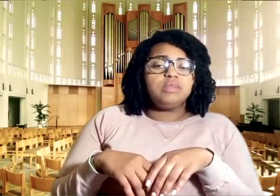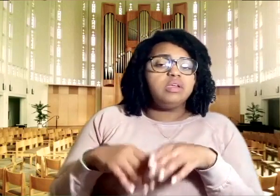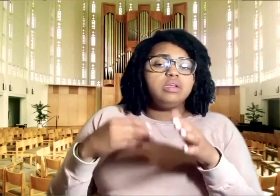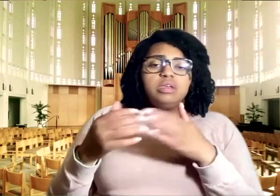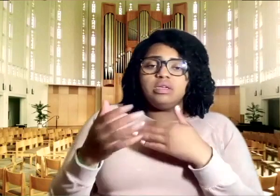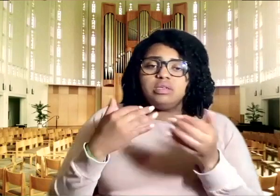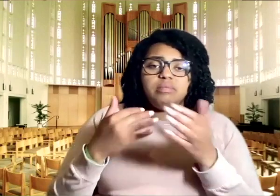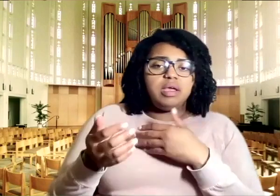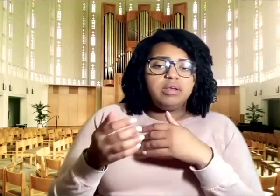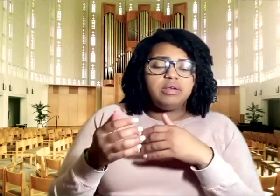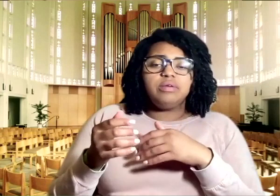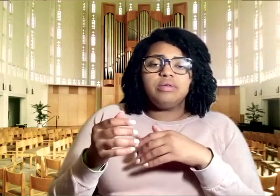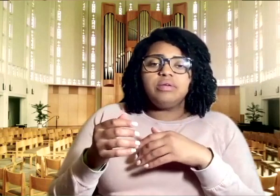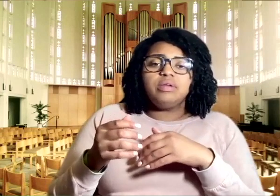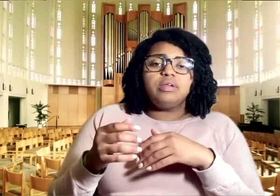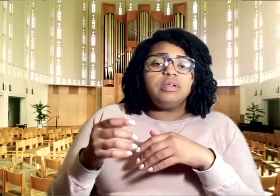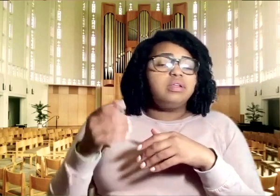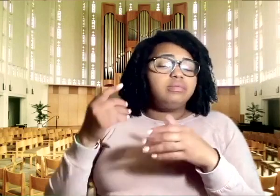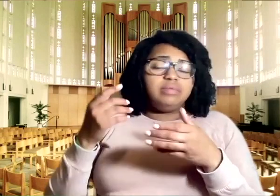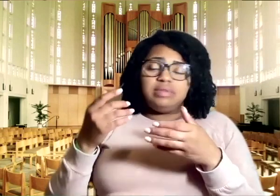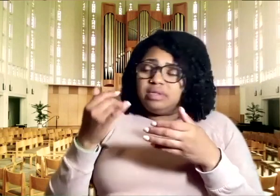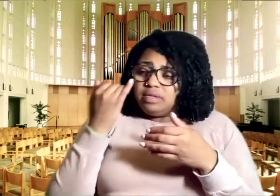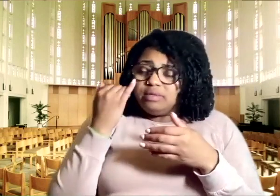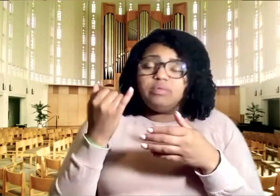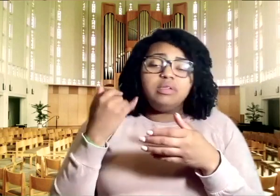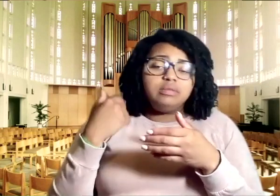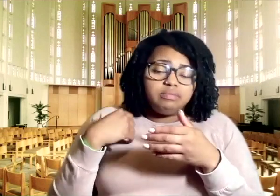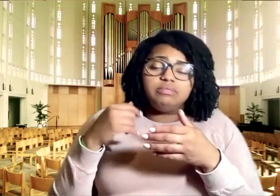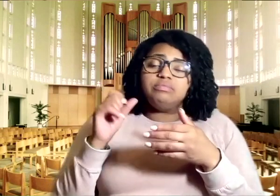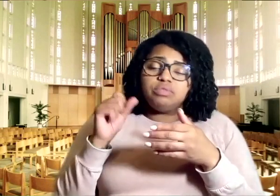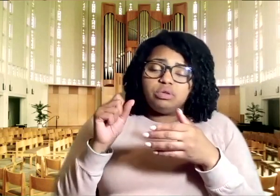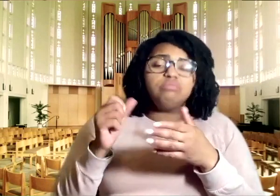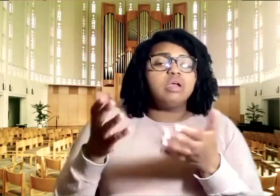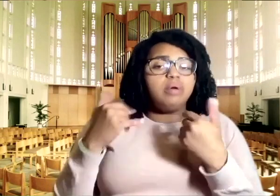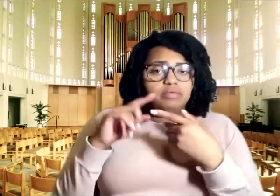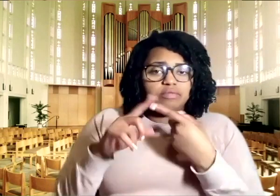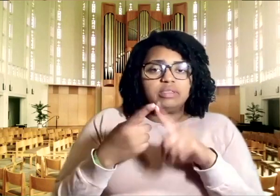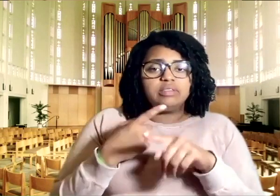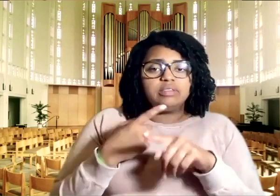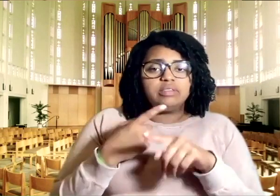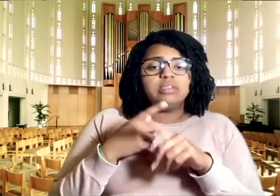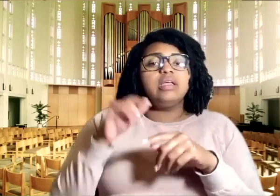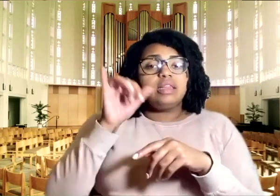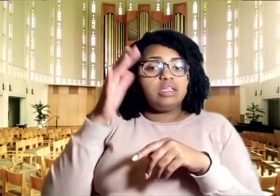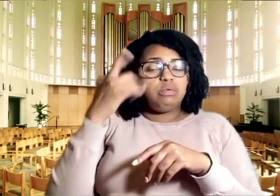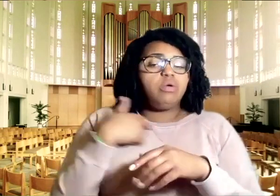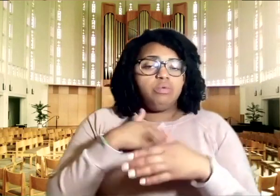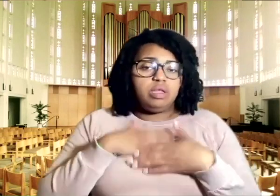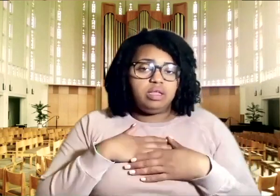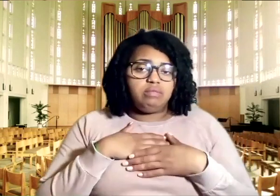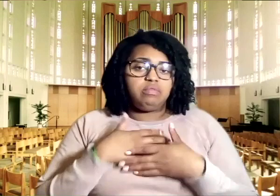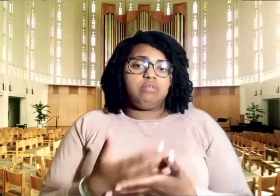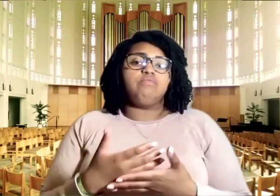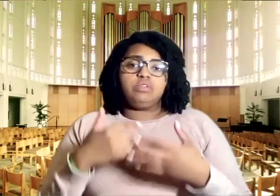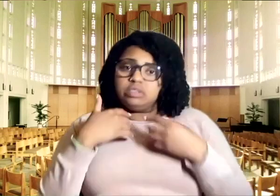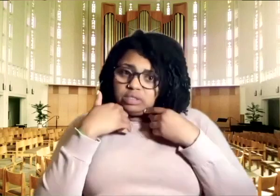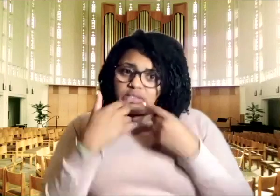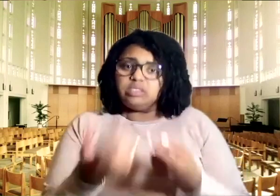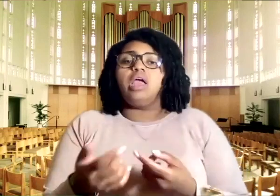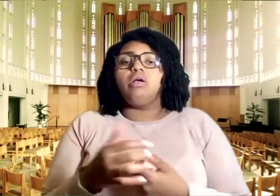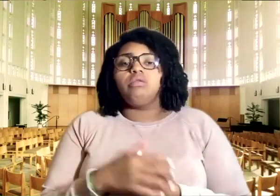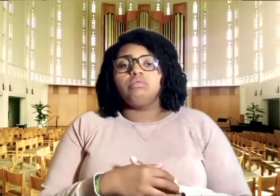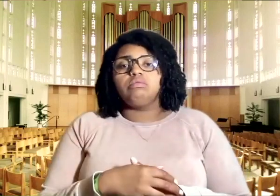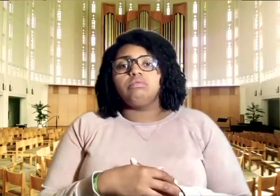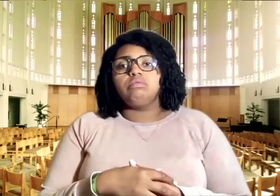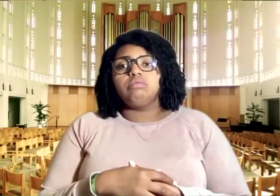our silence. Come on, friends. This is why we confess. We are confessing